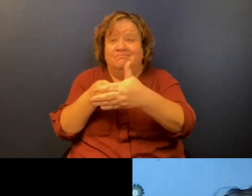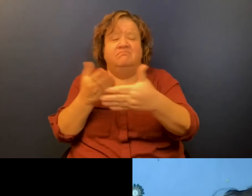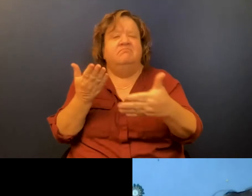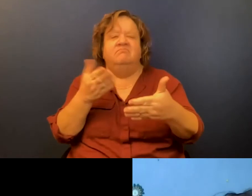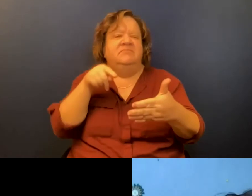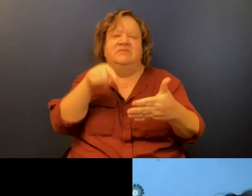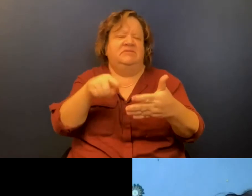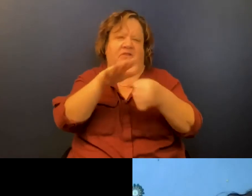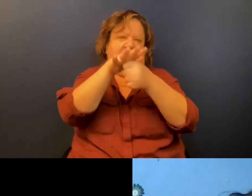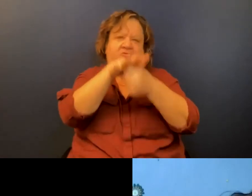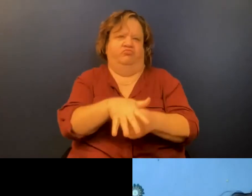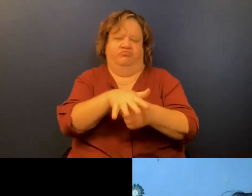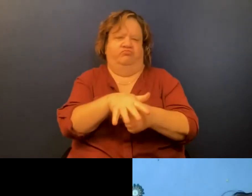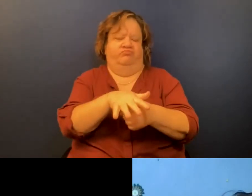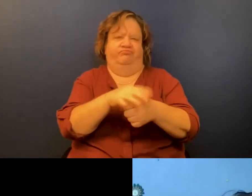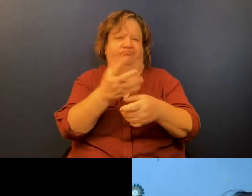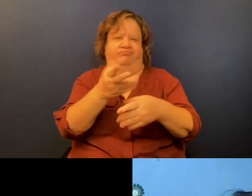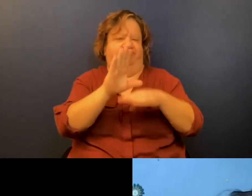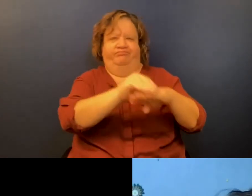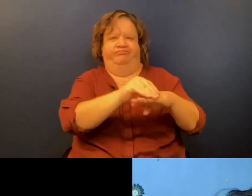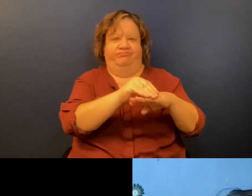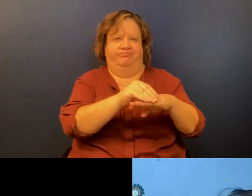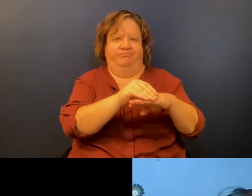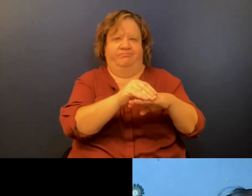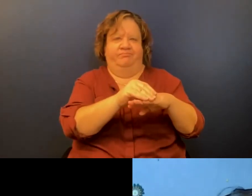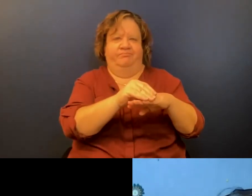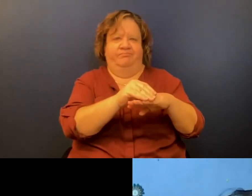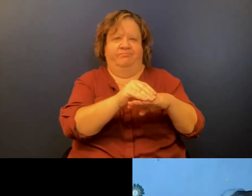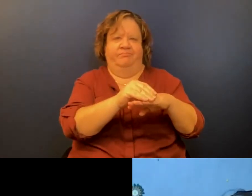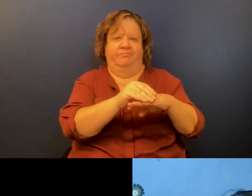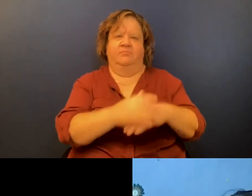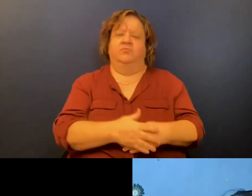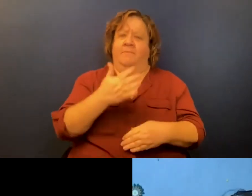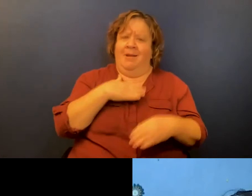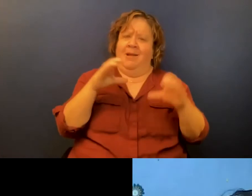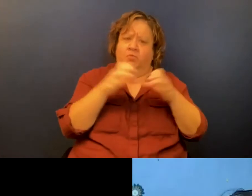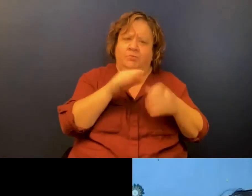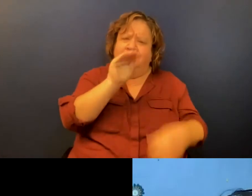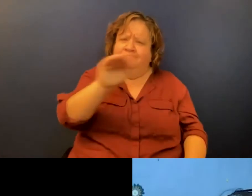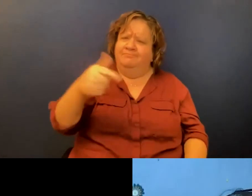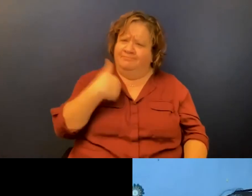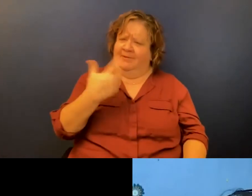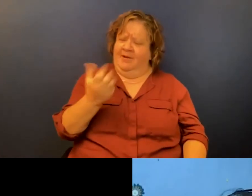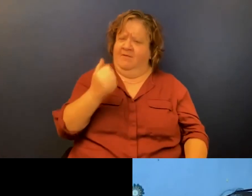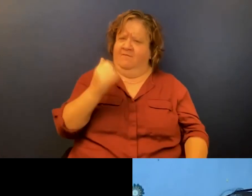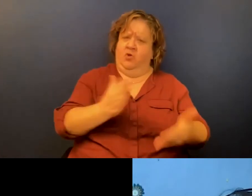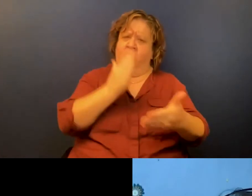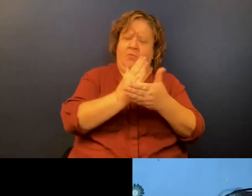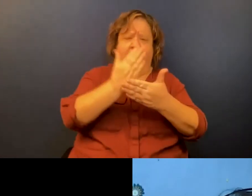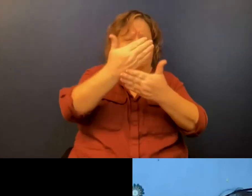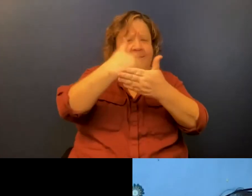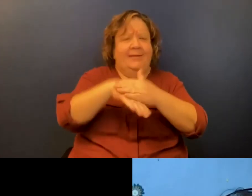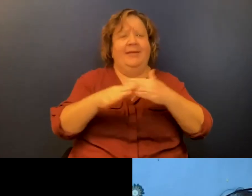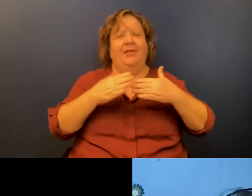the with culture, because we have the right to recreation and sport without stress. Going to a theater is a way of